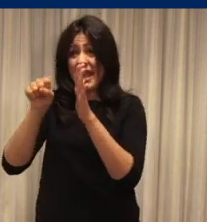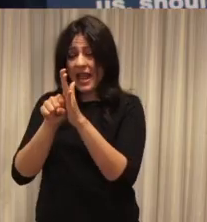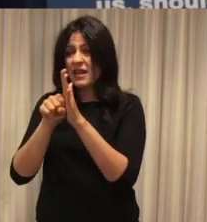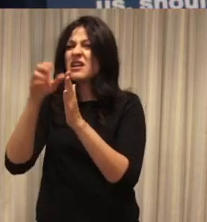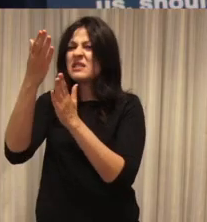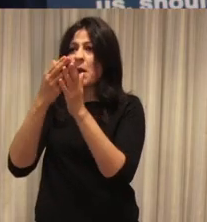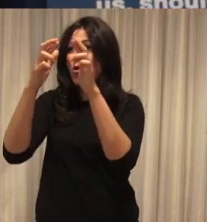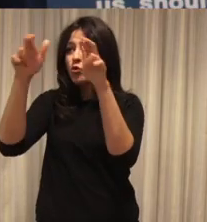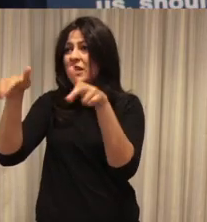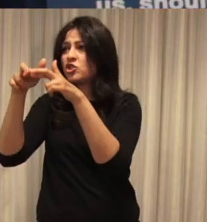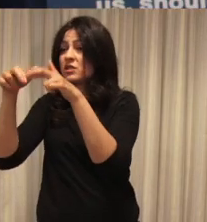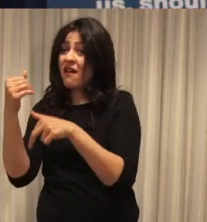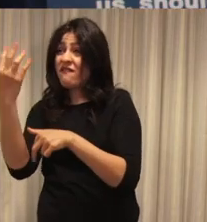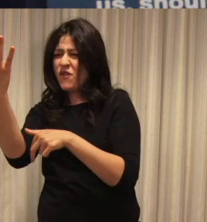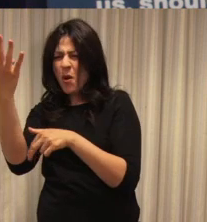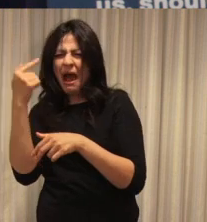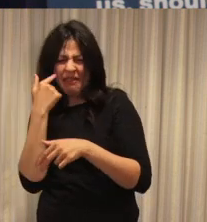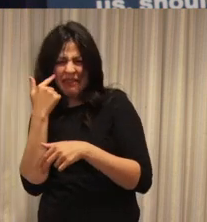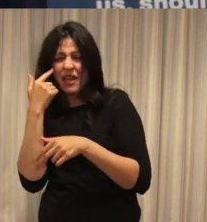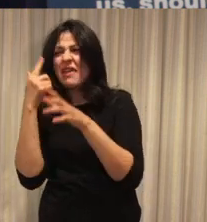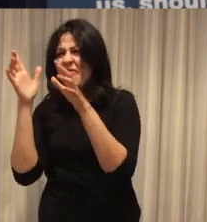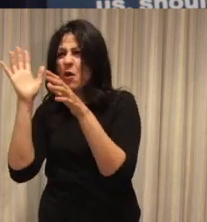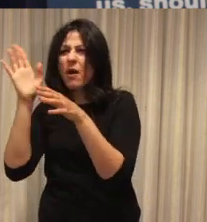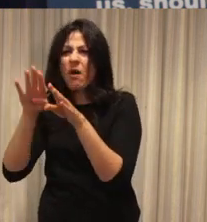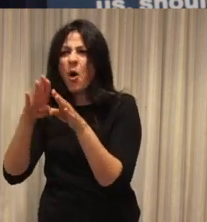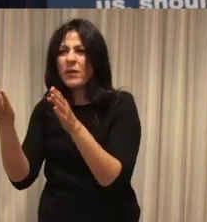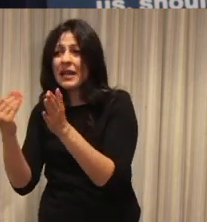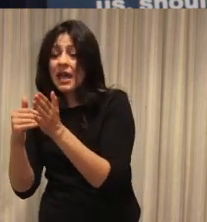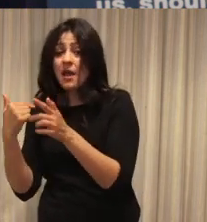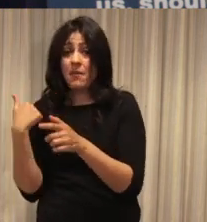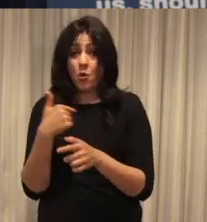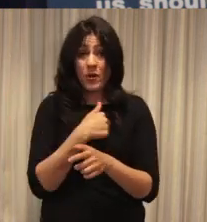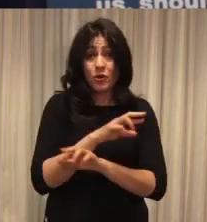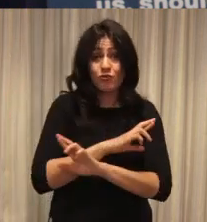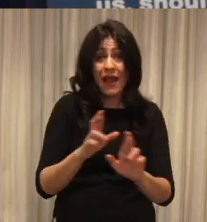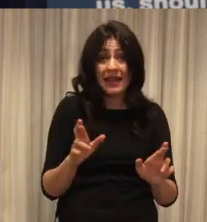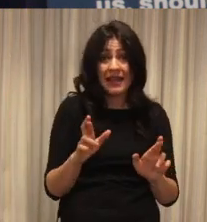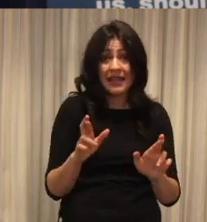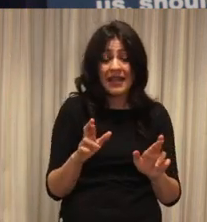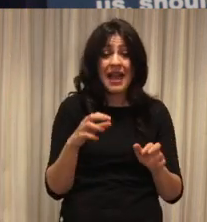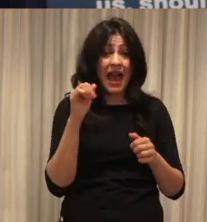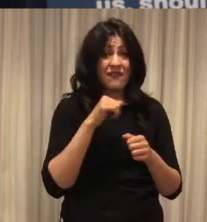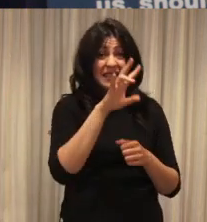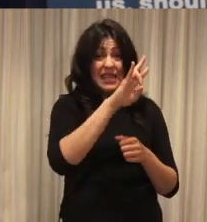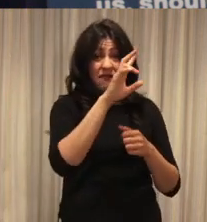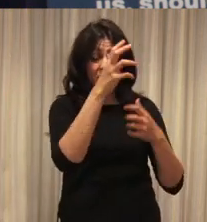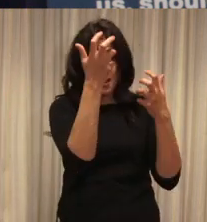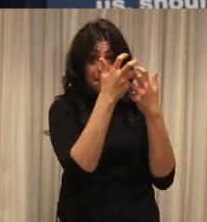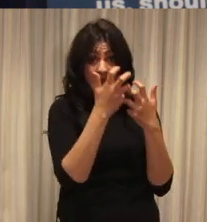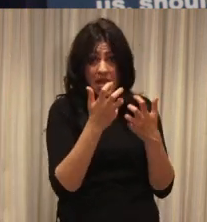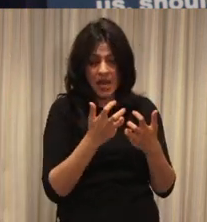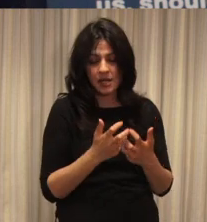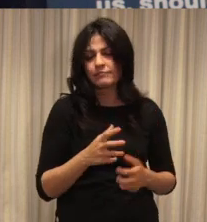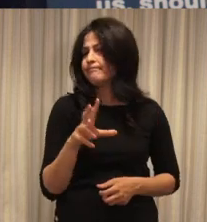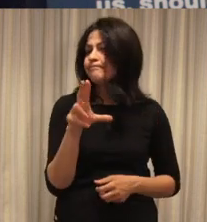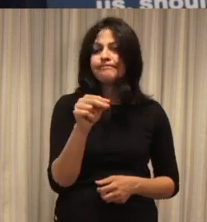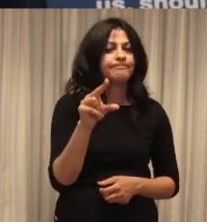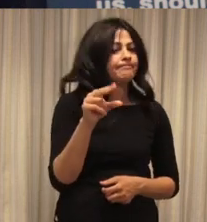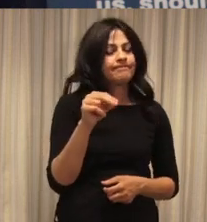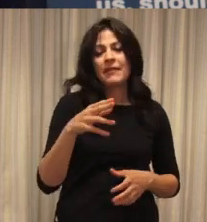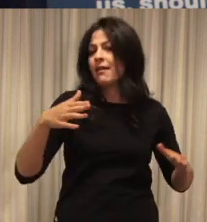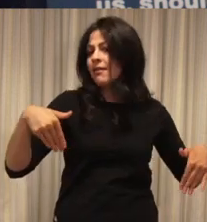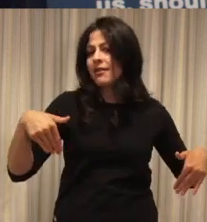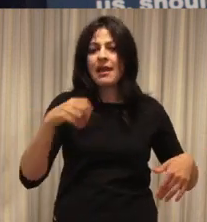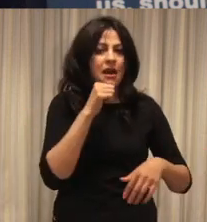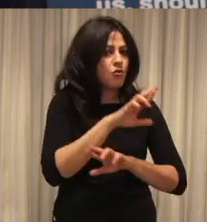are, but I just want to be very clear, we are not there yet. And we will continue to do all the work